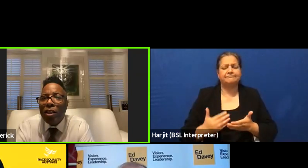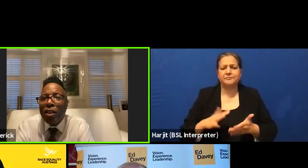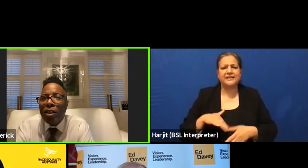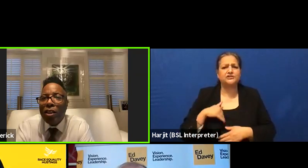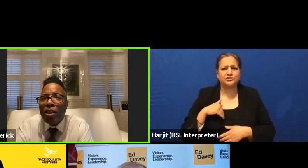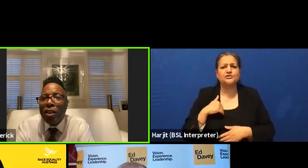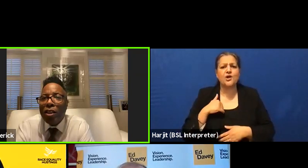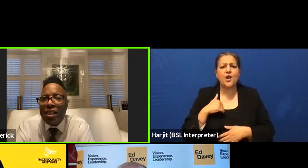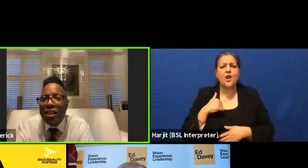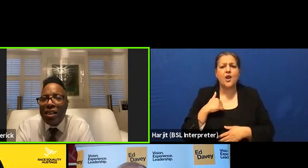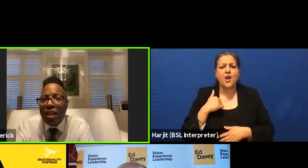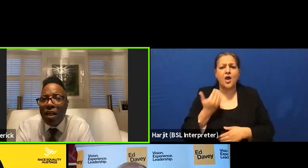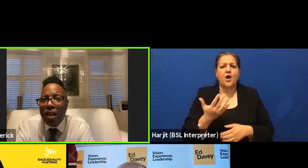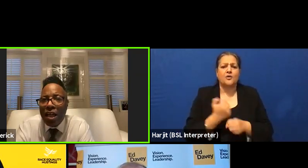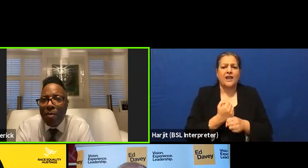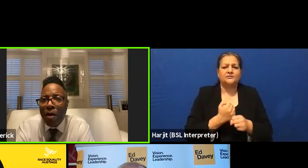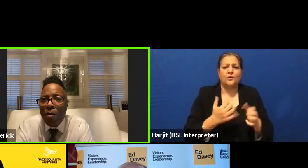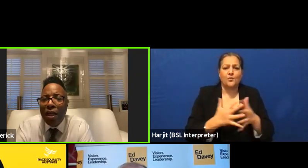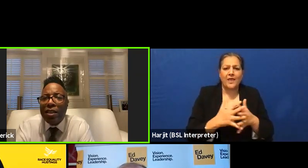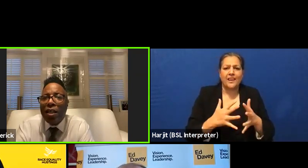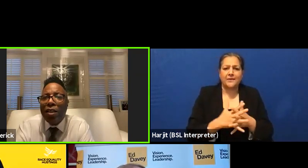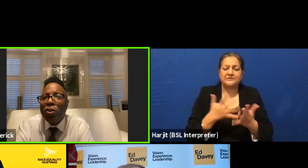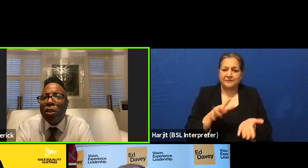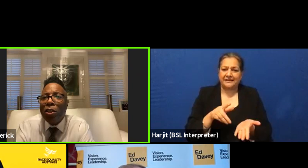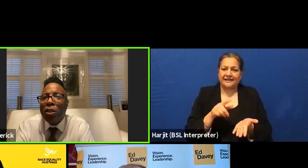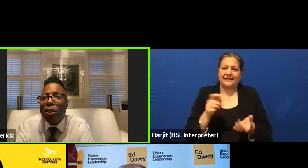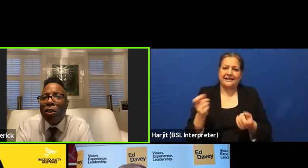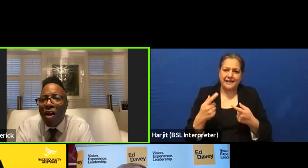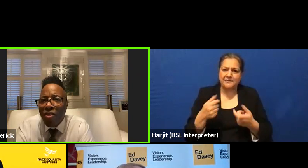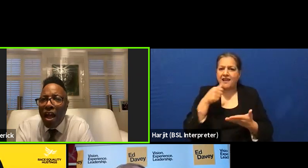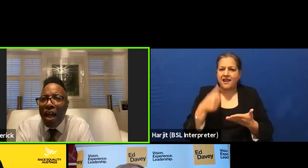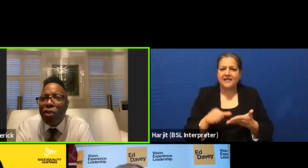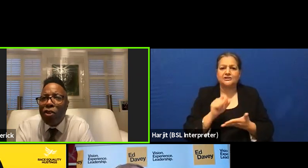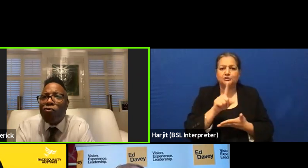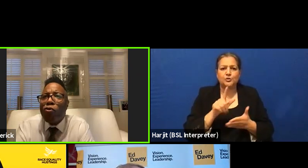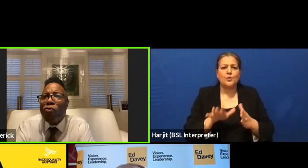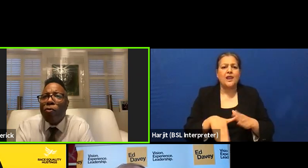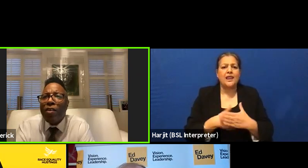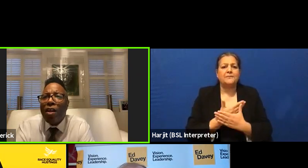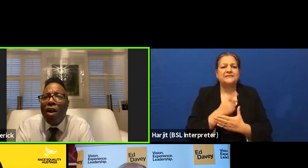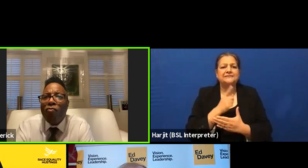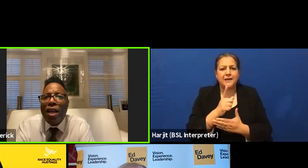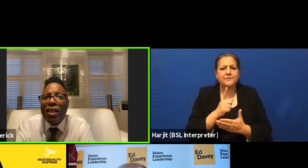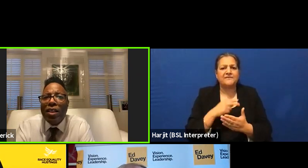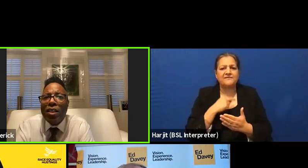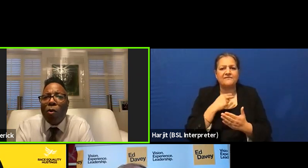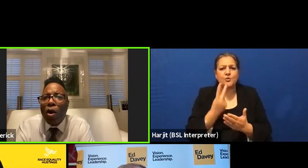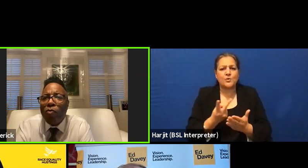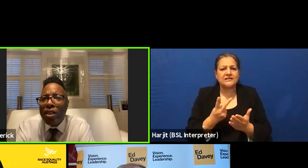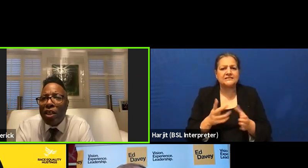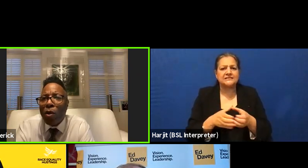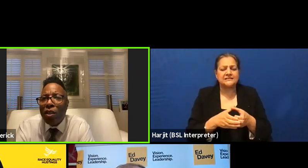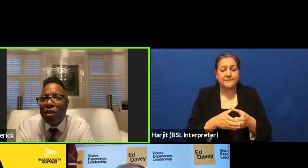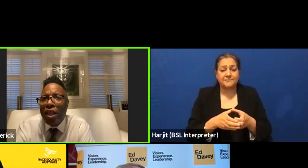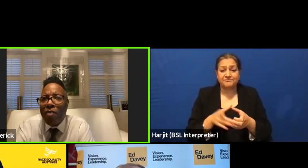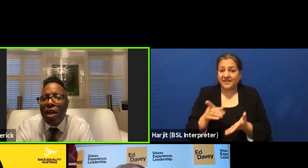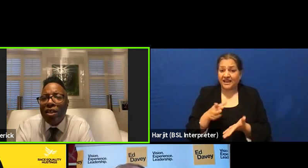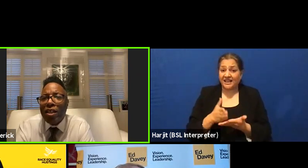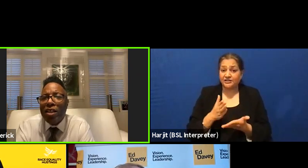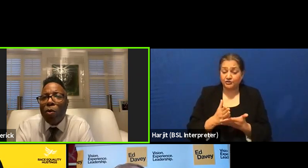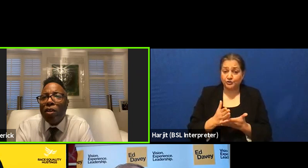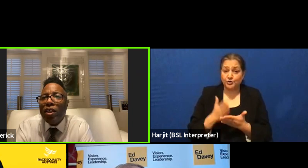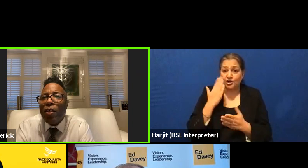put by Glanville Williams in his email and letter to Lib Dem Voice. That is true. Race